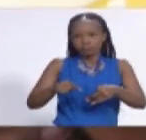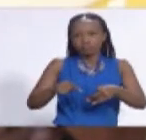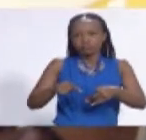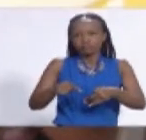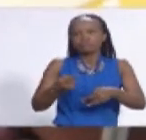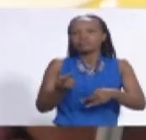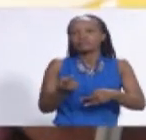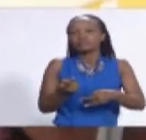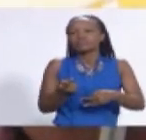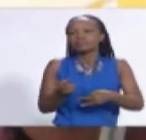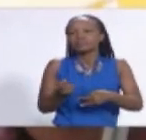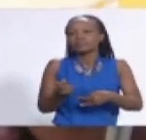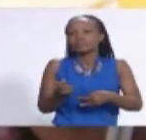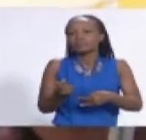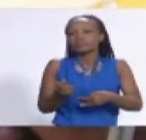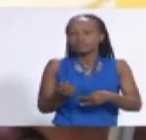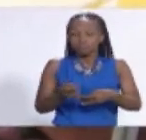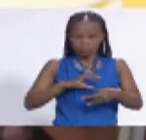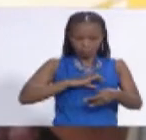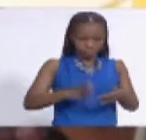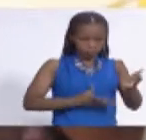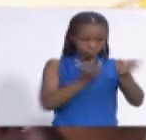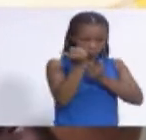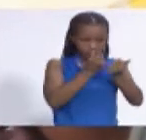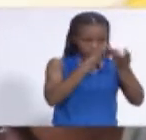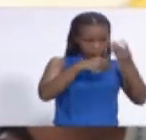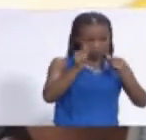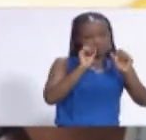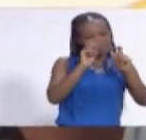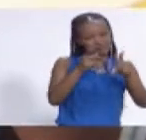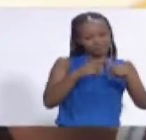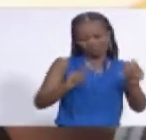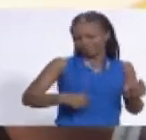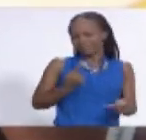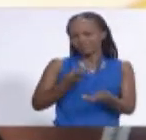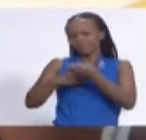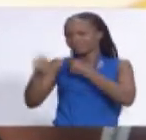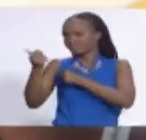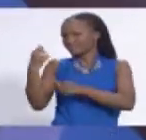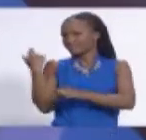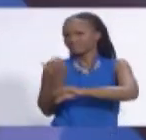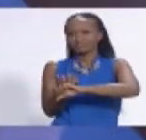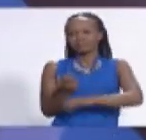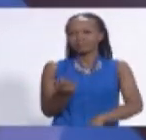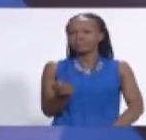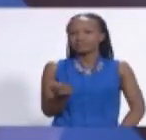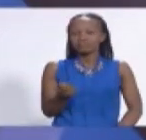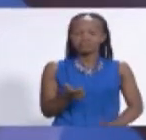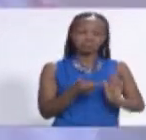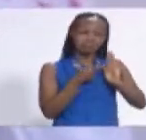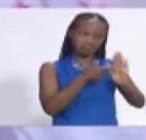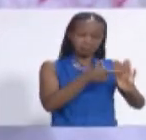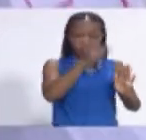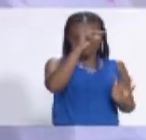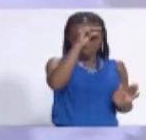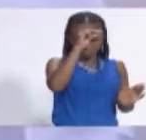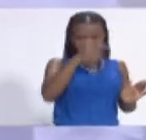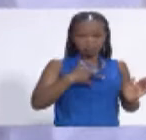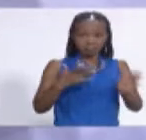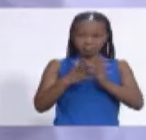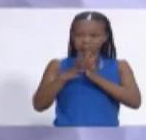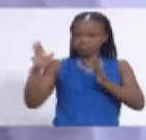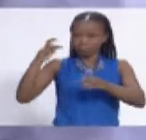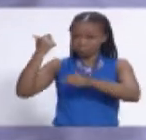bike. Mwenye gari akinunua ni sawa. Lakini sio mimi nitoe pesa yangu kwa mfuko ninunue. It is clear that the government has a bigger